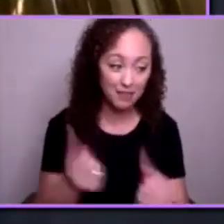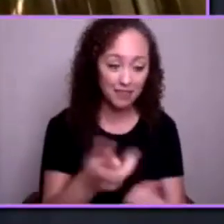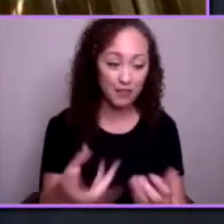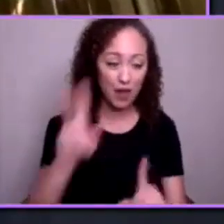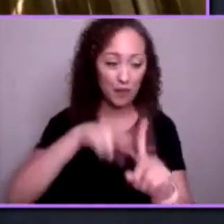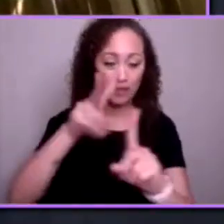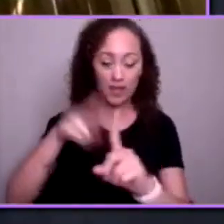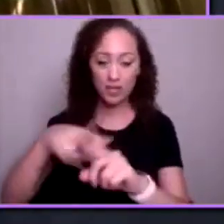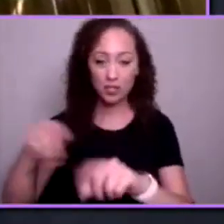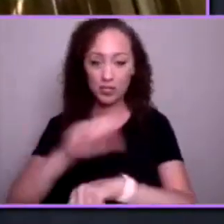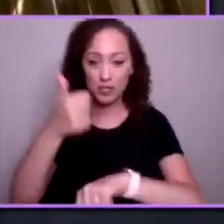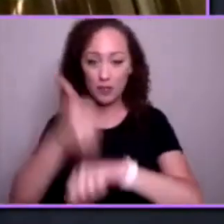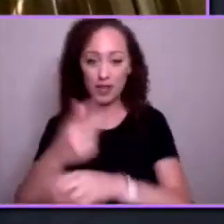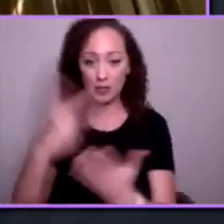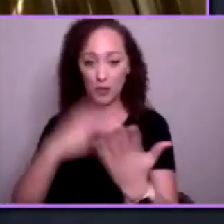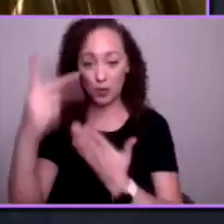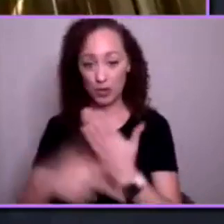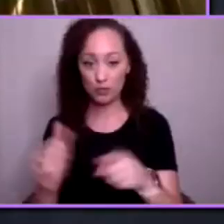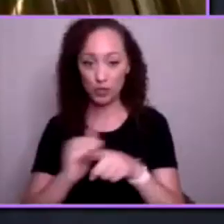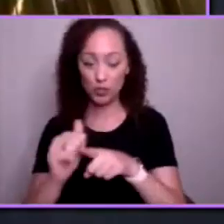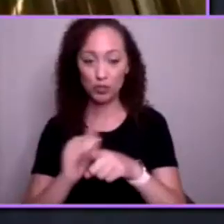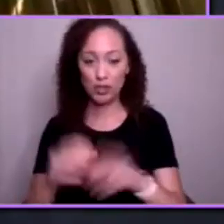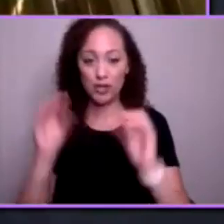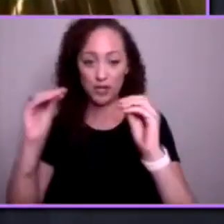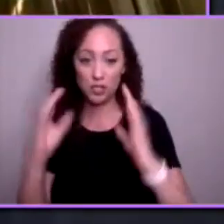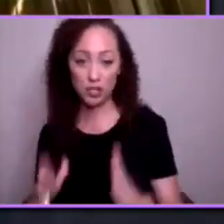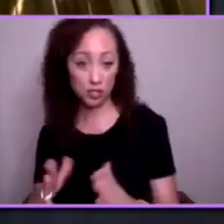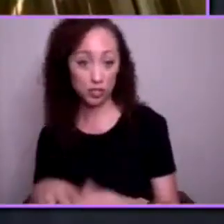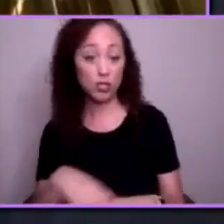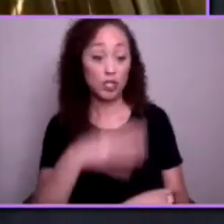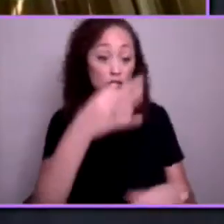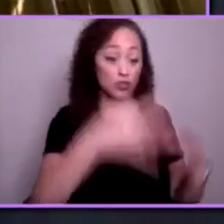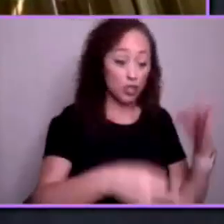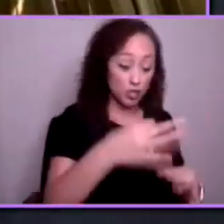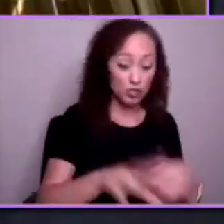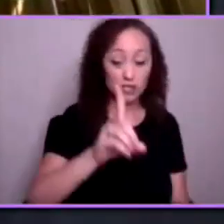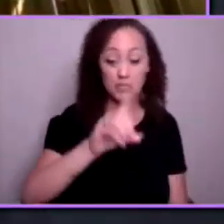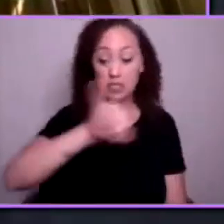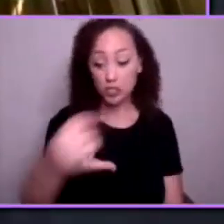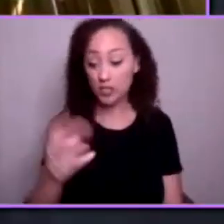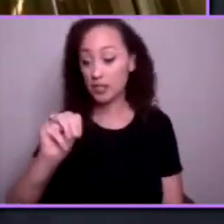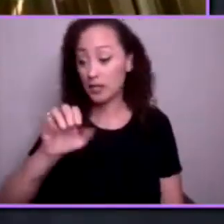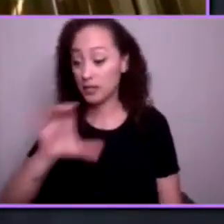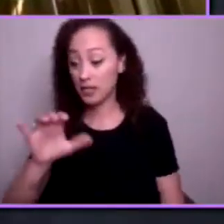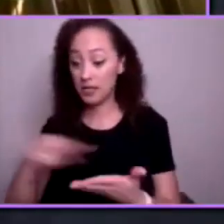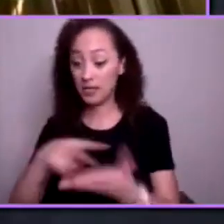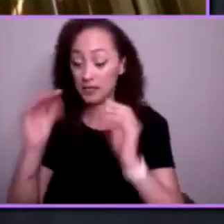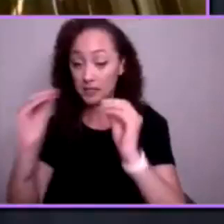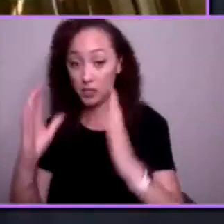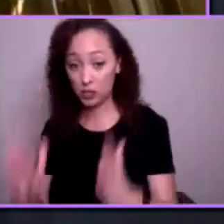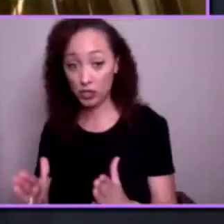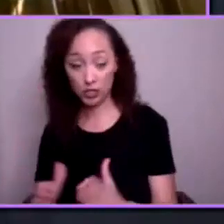to train community members in specialized roles, such as judges, DJs, MCs, and dance instructors. Each